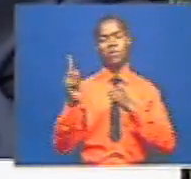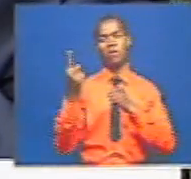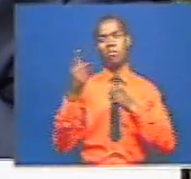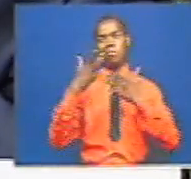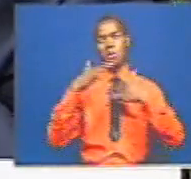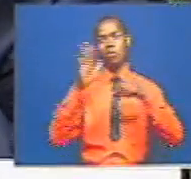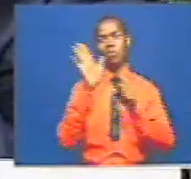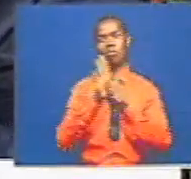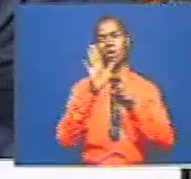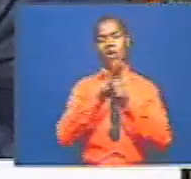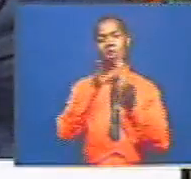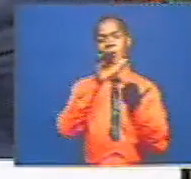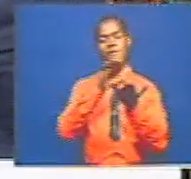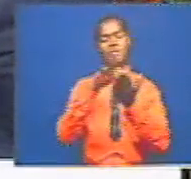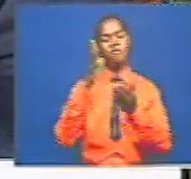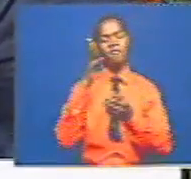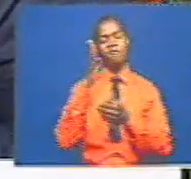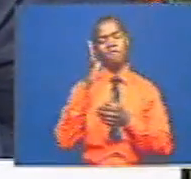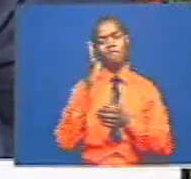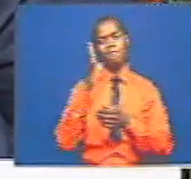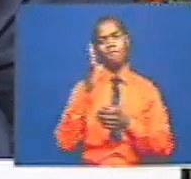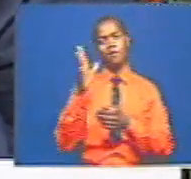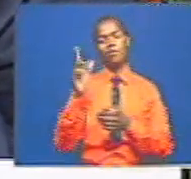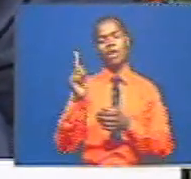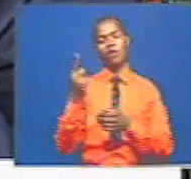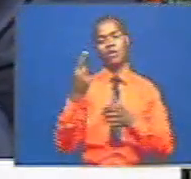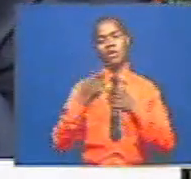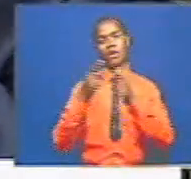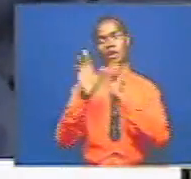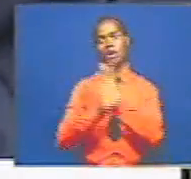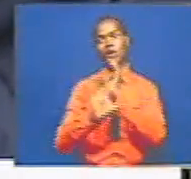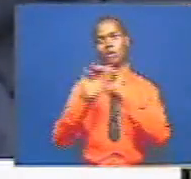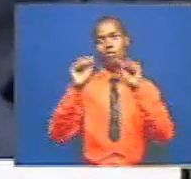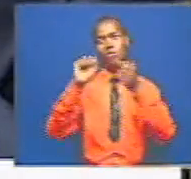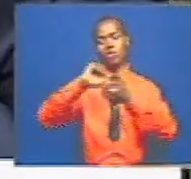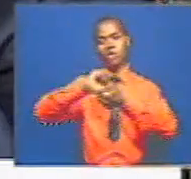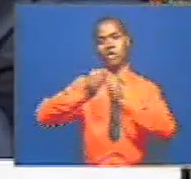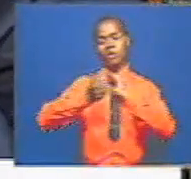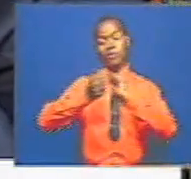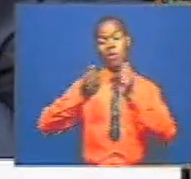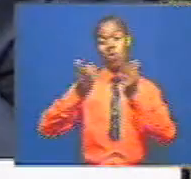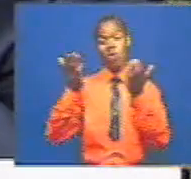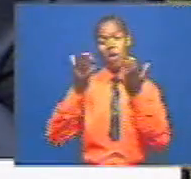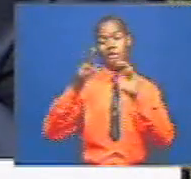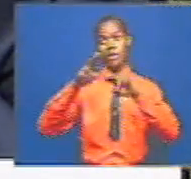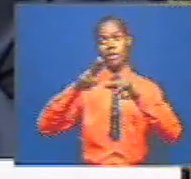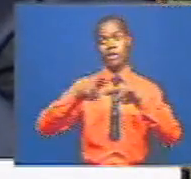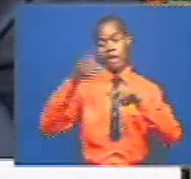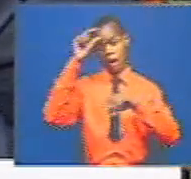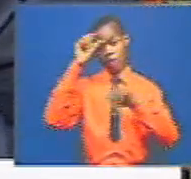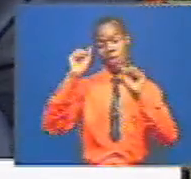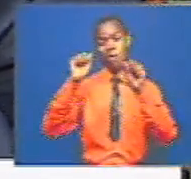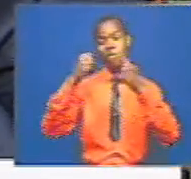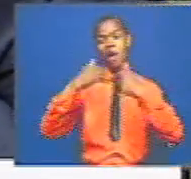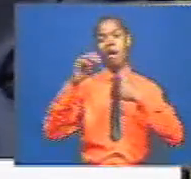harvesting 5,000 liters of water, this country will change. Mm-hmm. And from where we sit as a government, we are going to come up with a